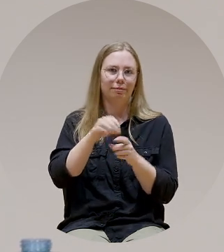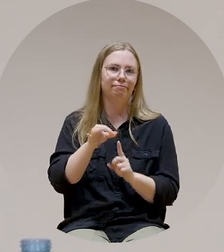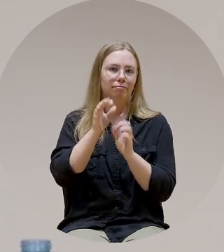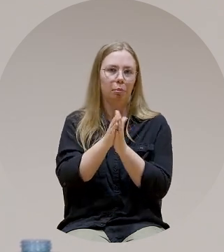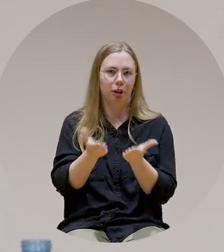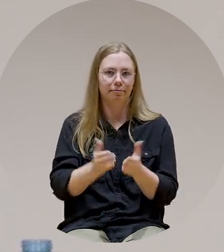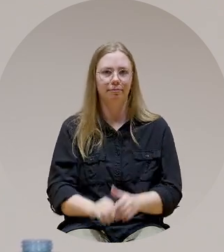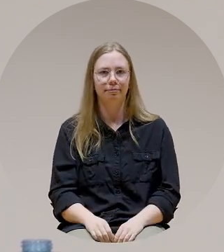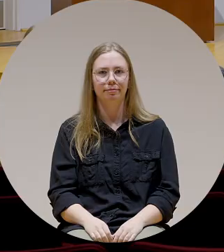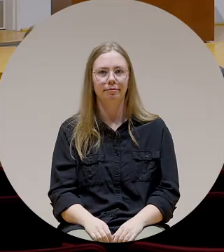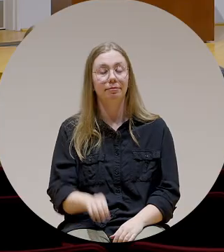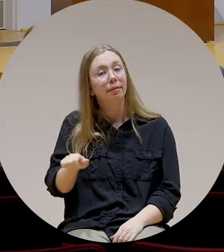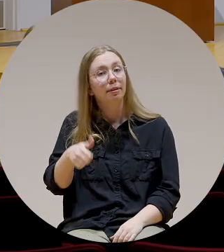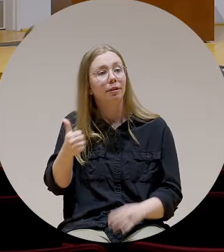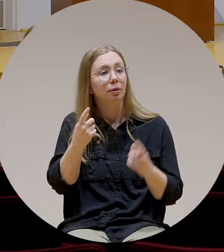Anybody else?